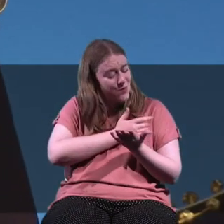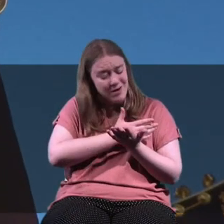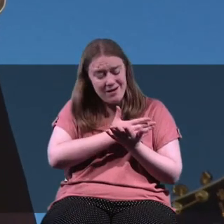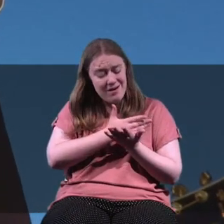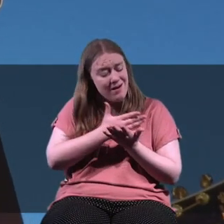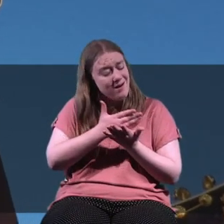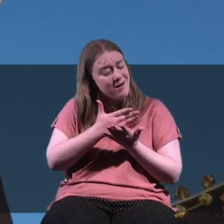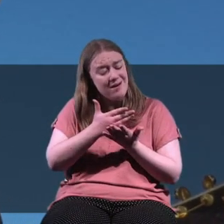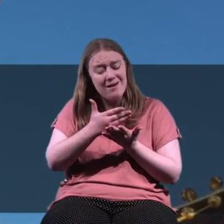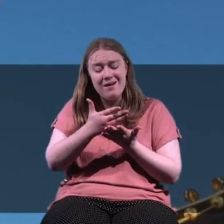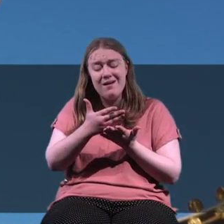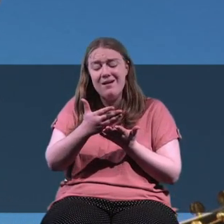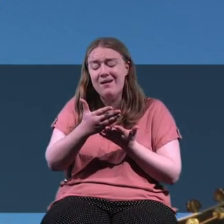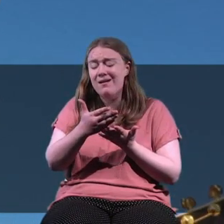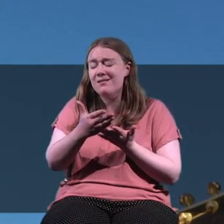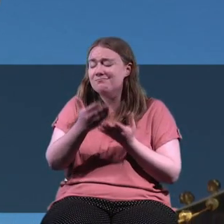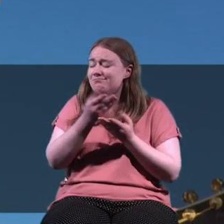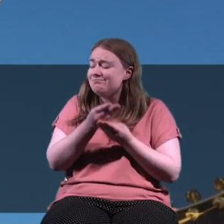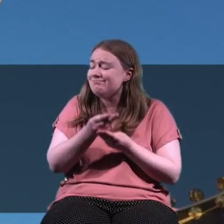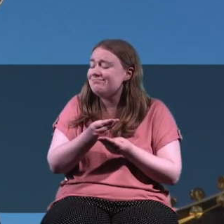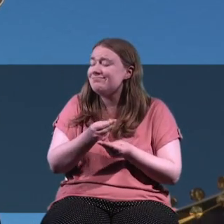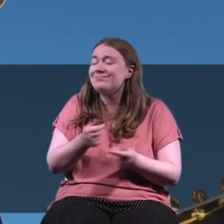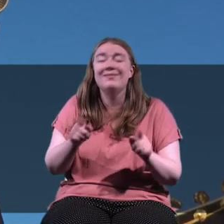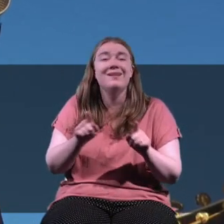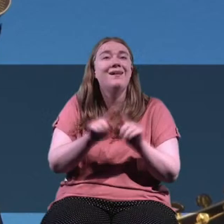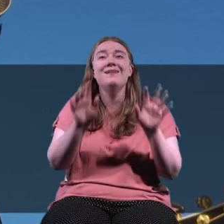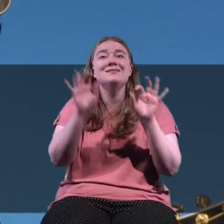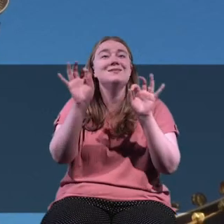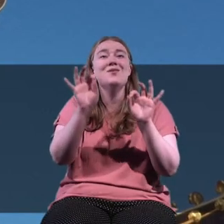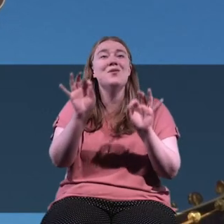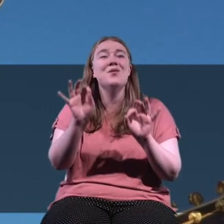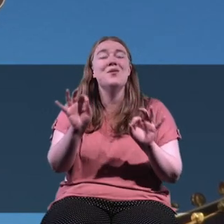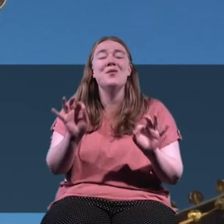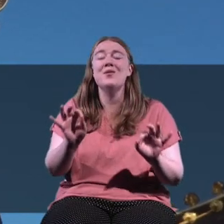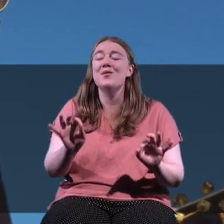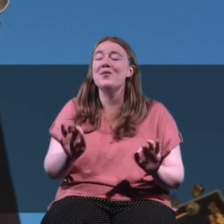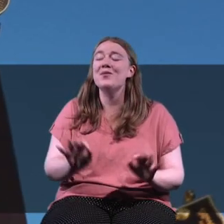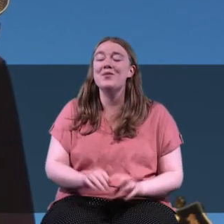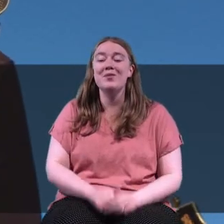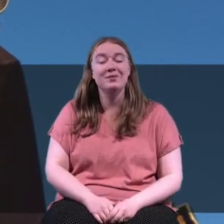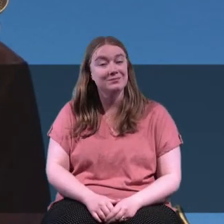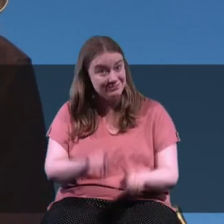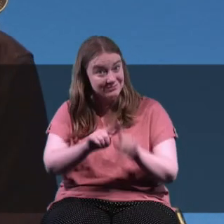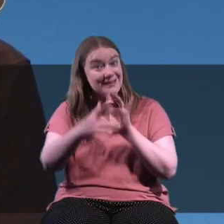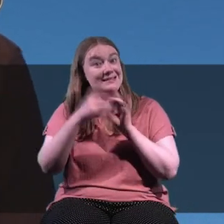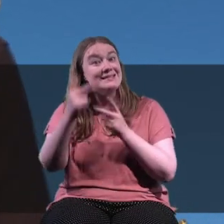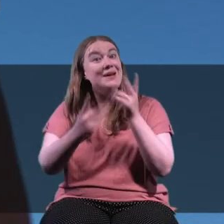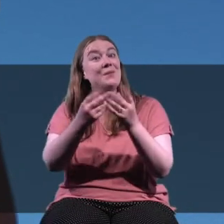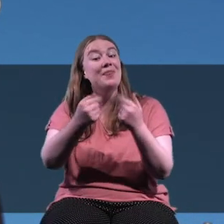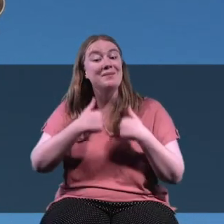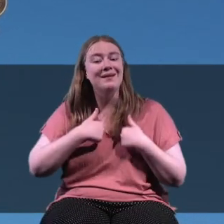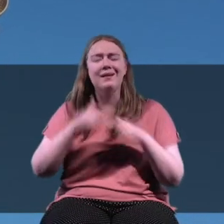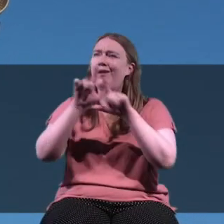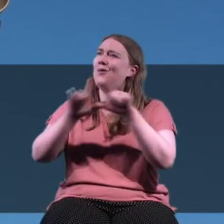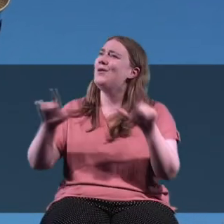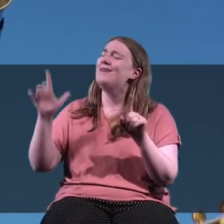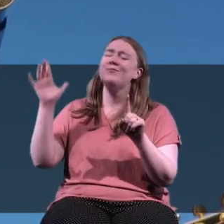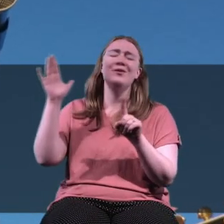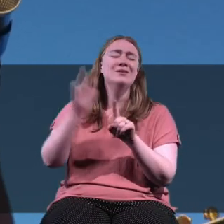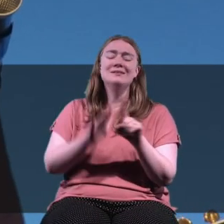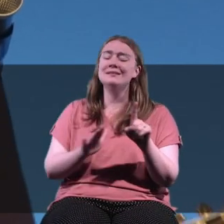them whiter than the snow. Should we try that together? Lord,